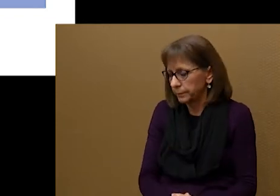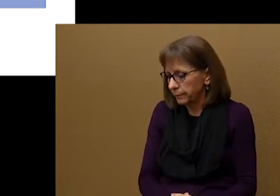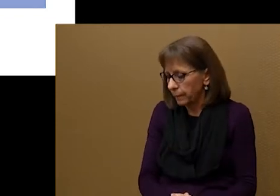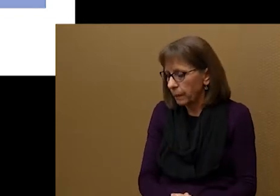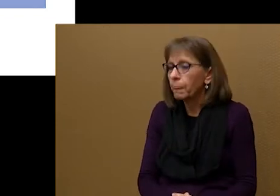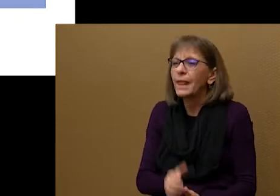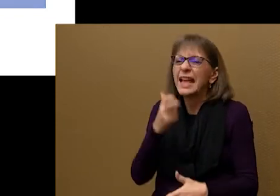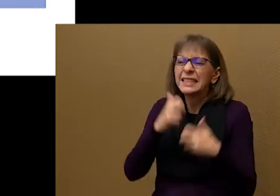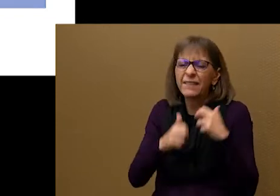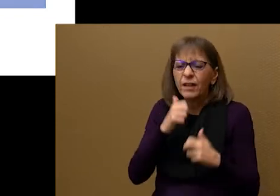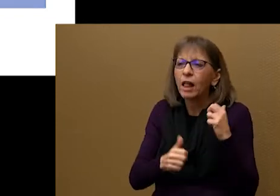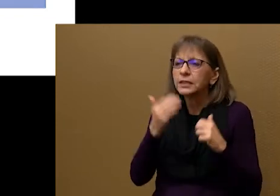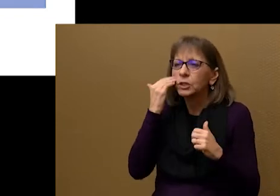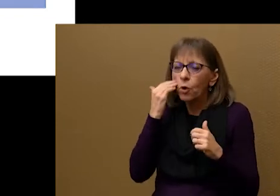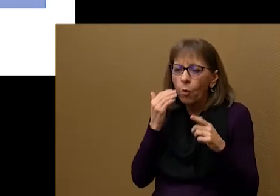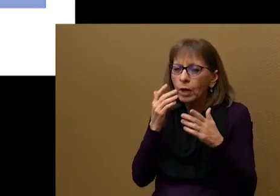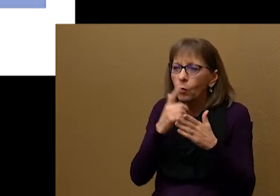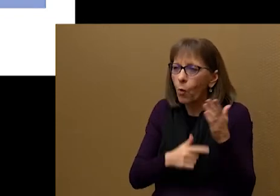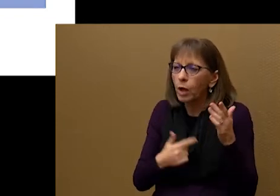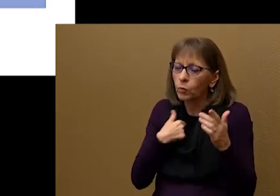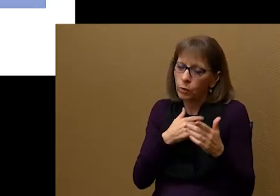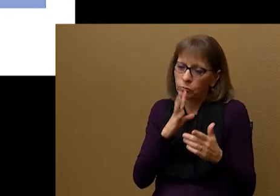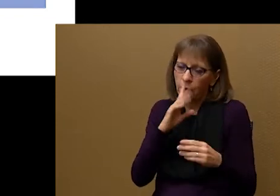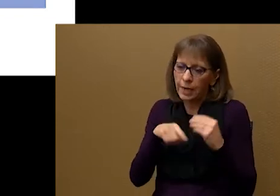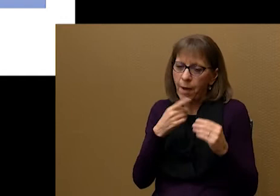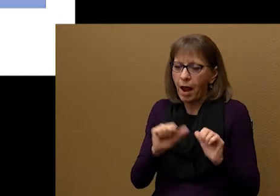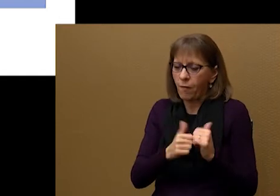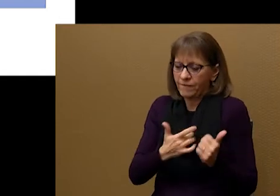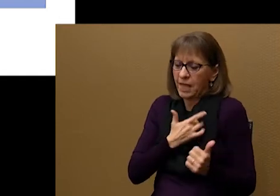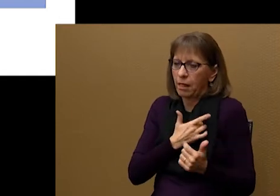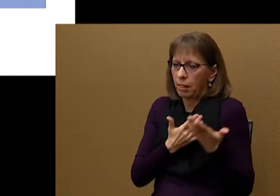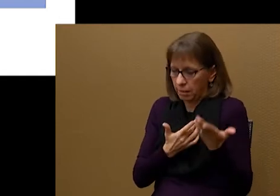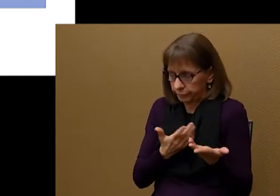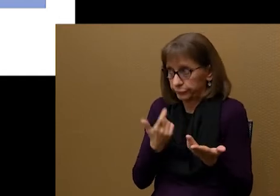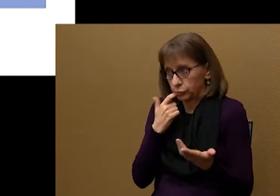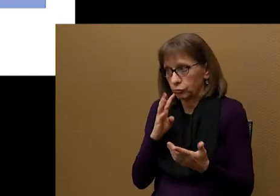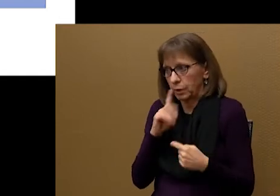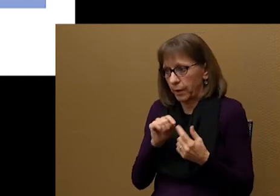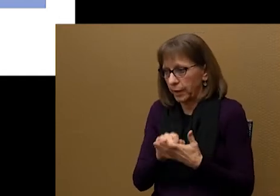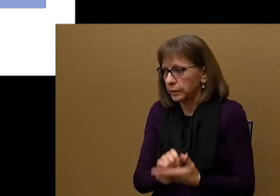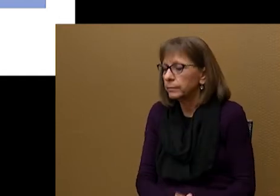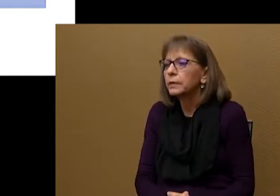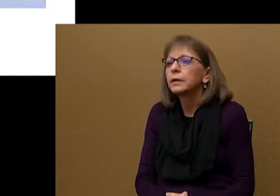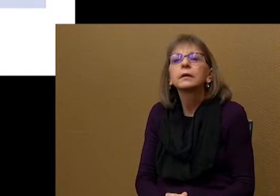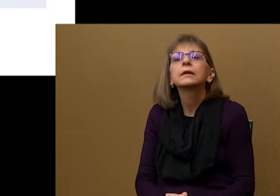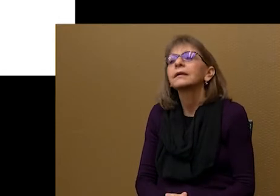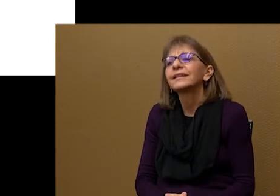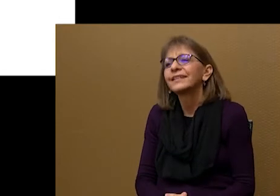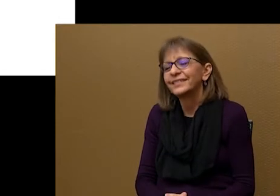questions. Difficulty knowing or saying how or she feels, right? We were just talking about that.